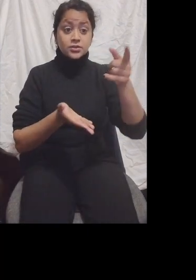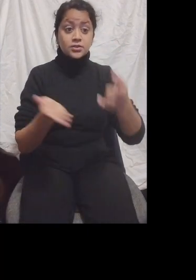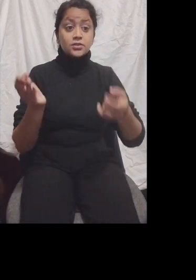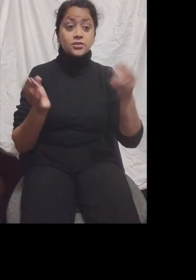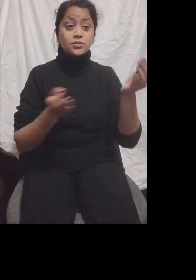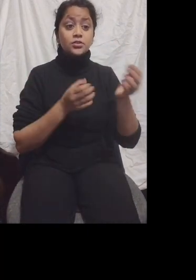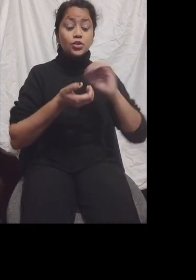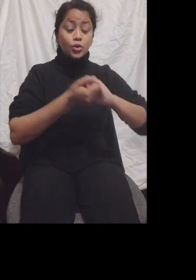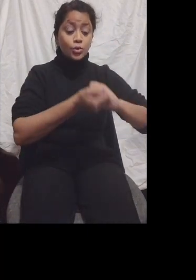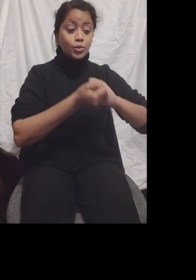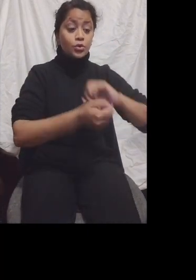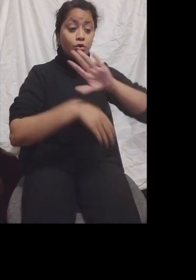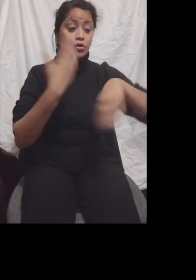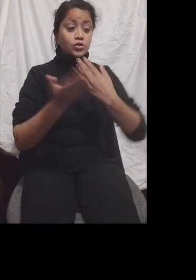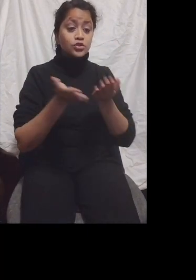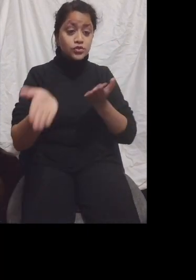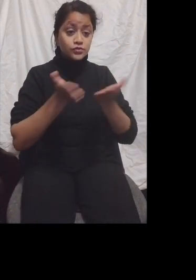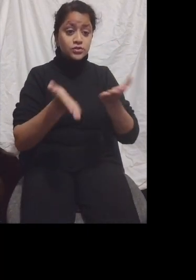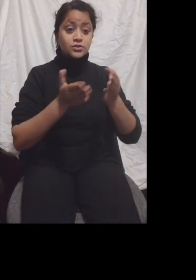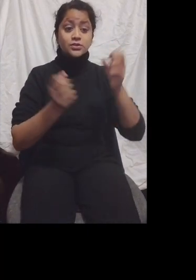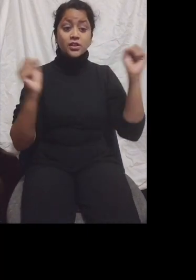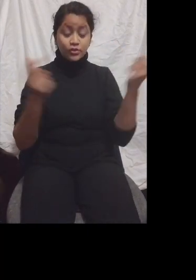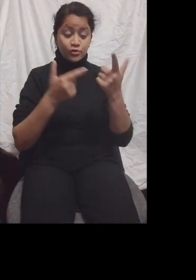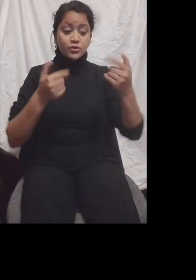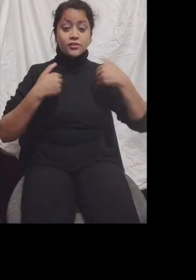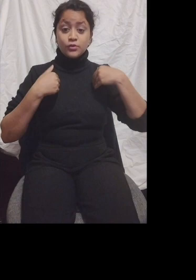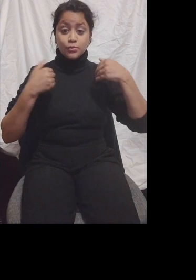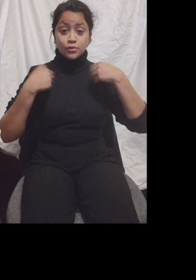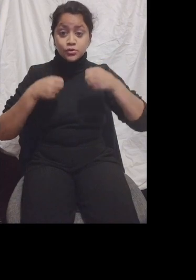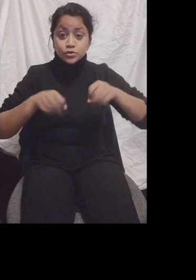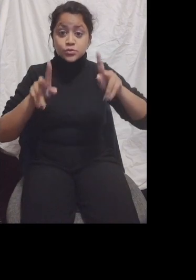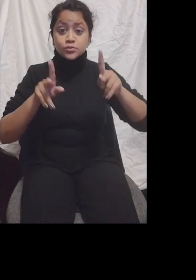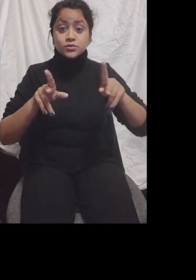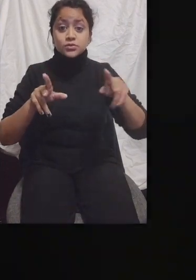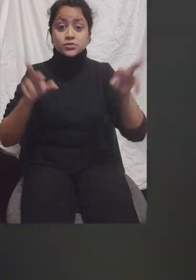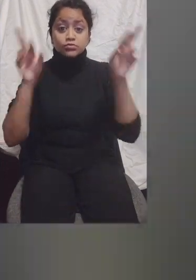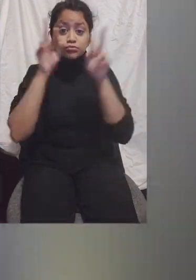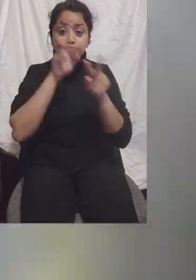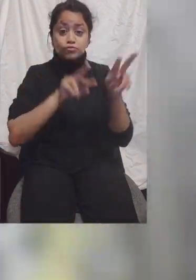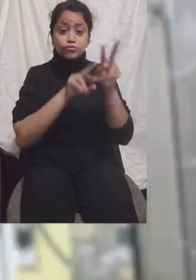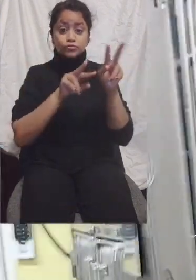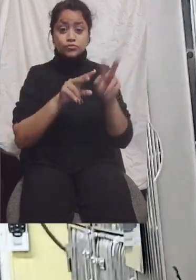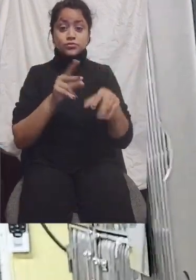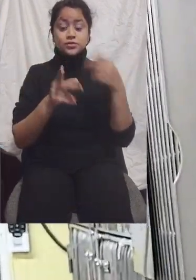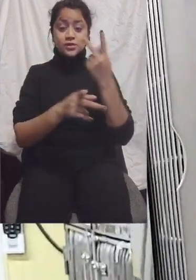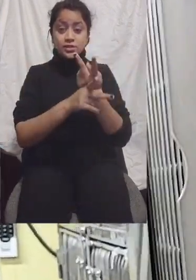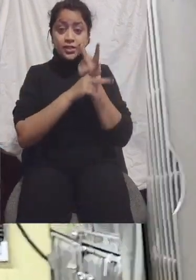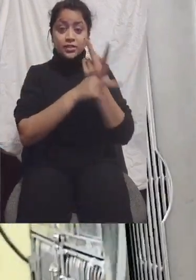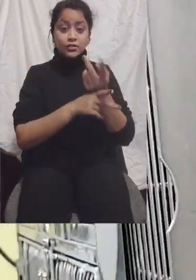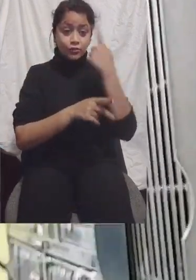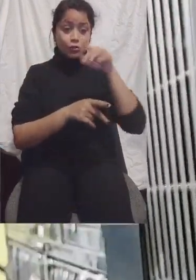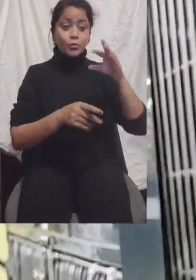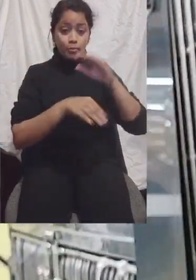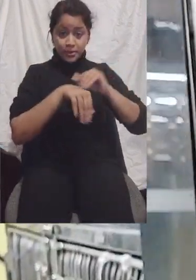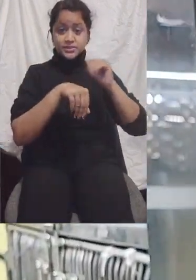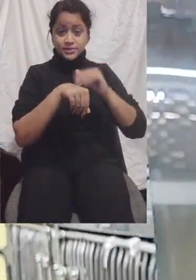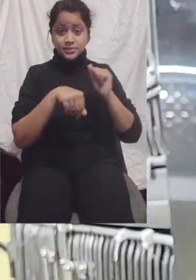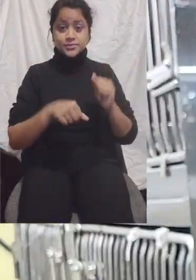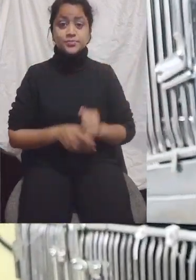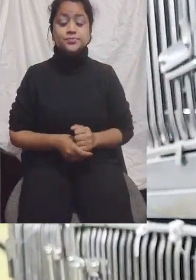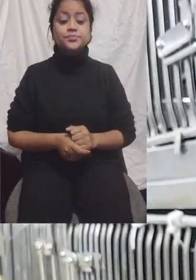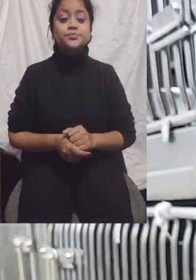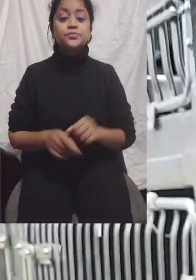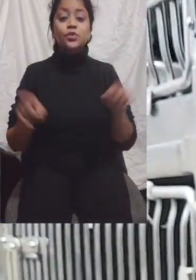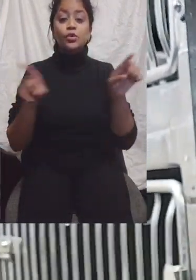by coordinating all of these services so that everybody gets the opportunity to seek animal care for their